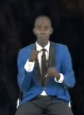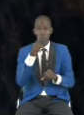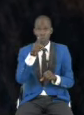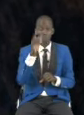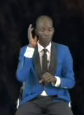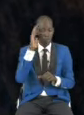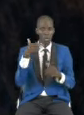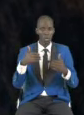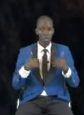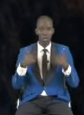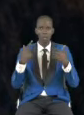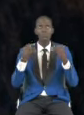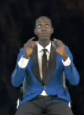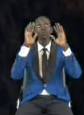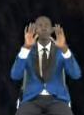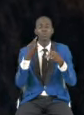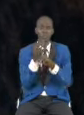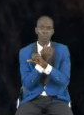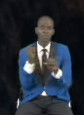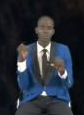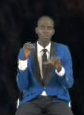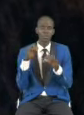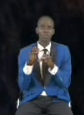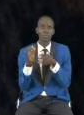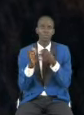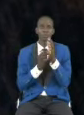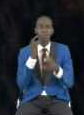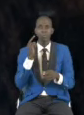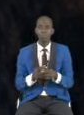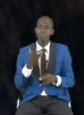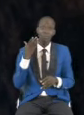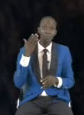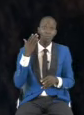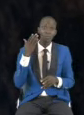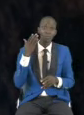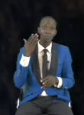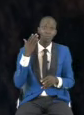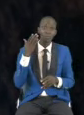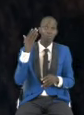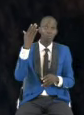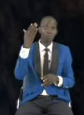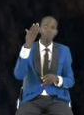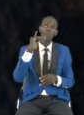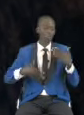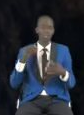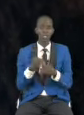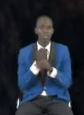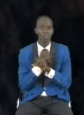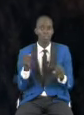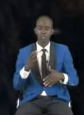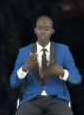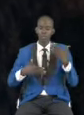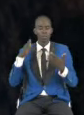marvels of salvation. There's joy in salvation. Joy will come to